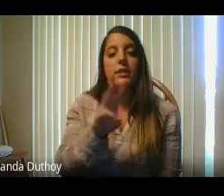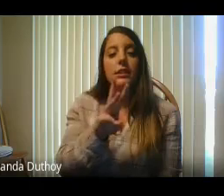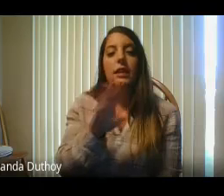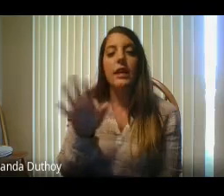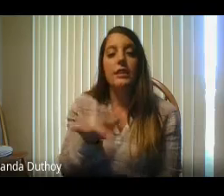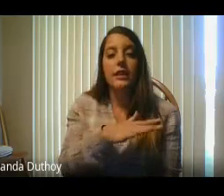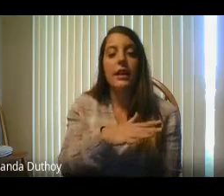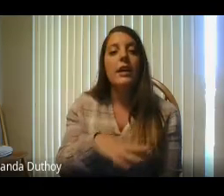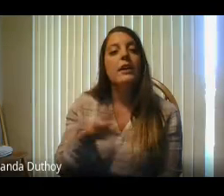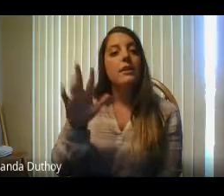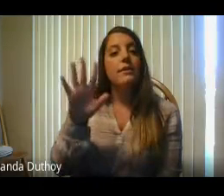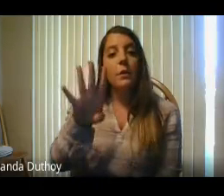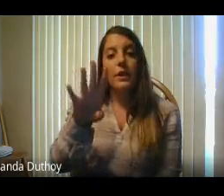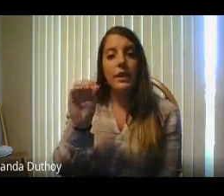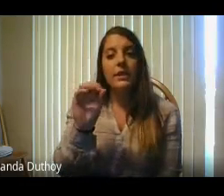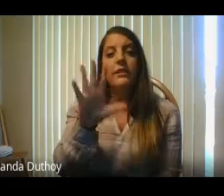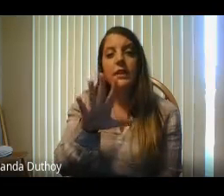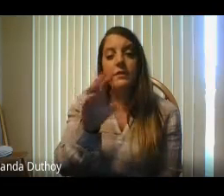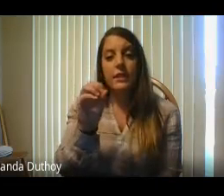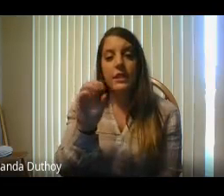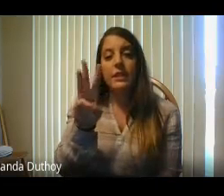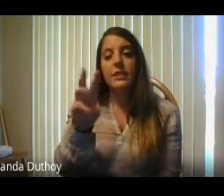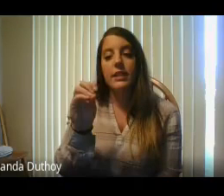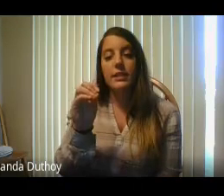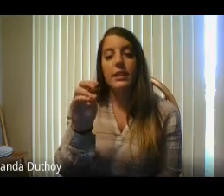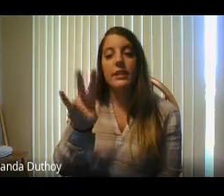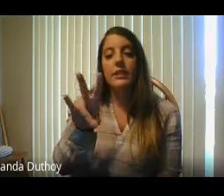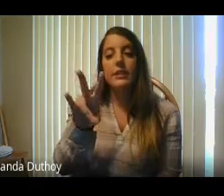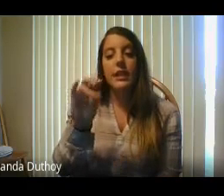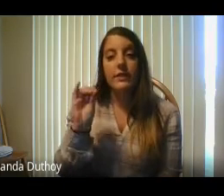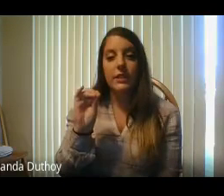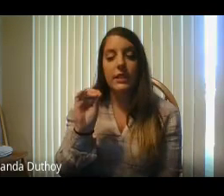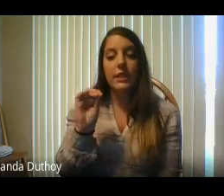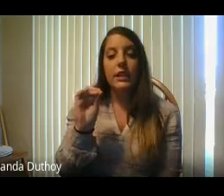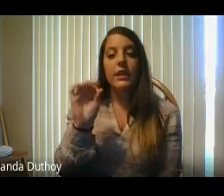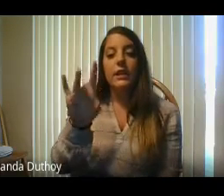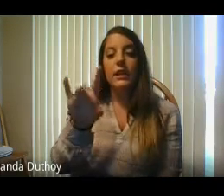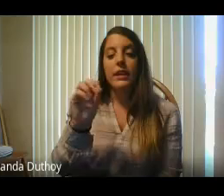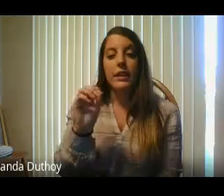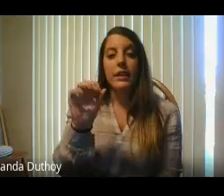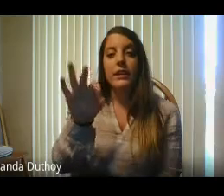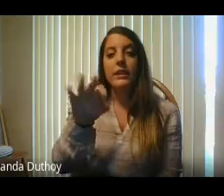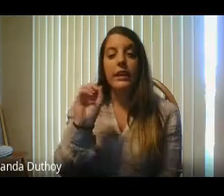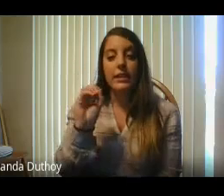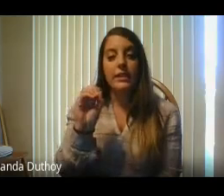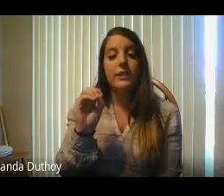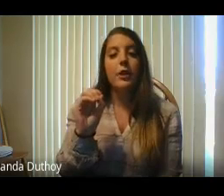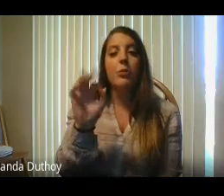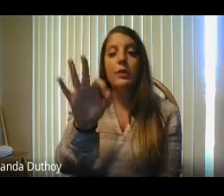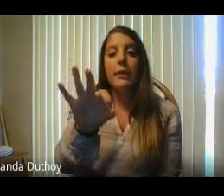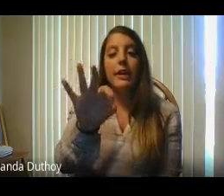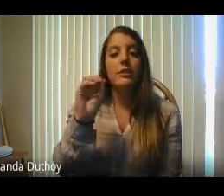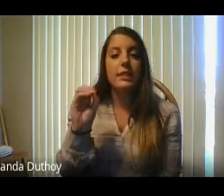35, 36, etc. 40, 50, 60, 70, 80,